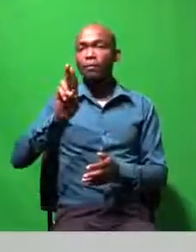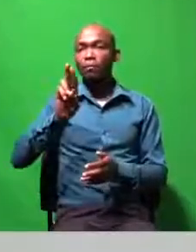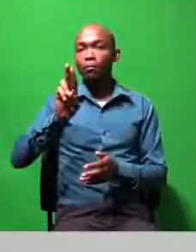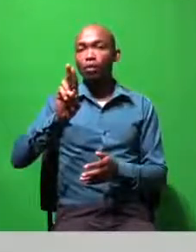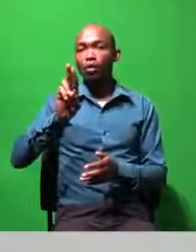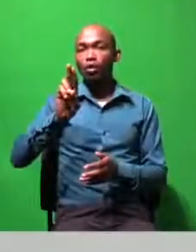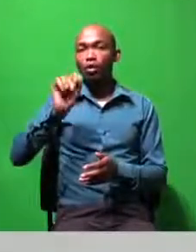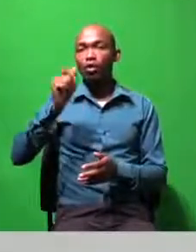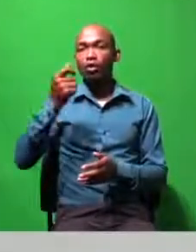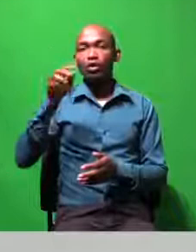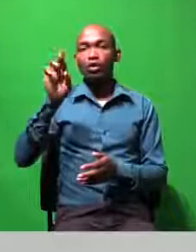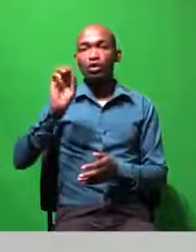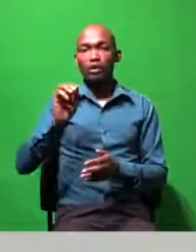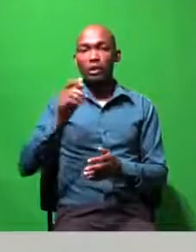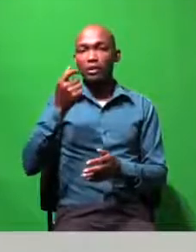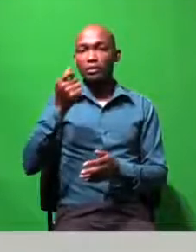Quarter